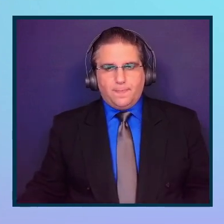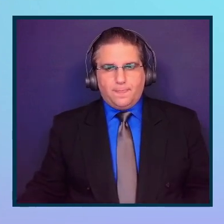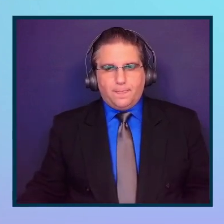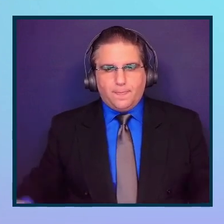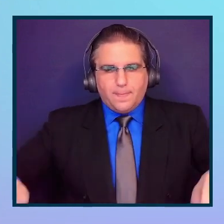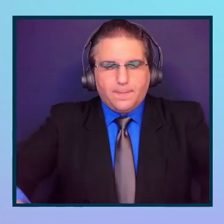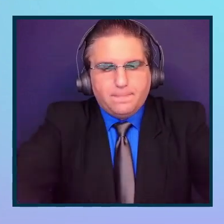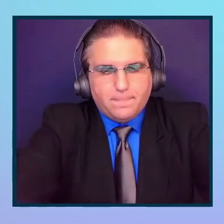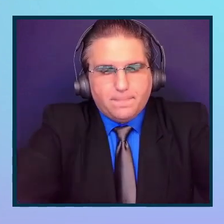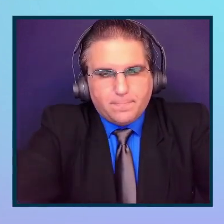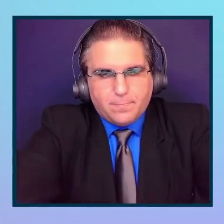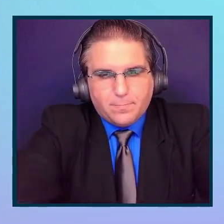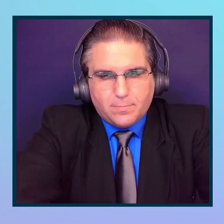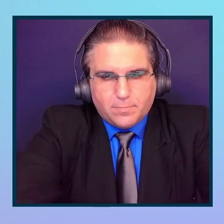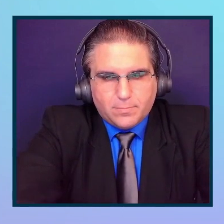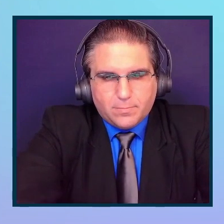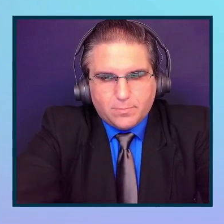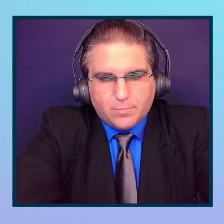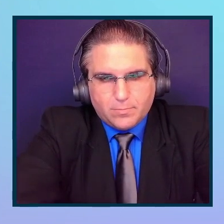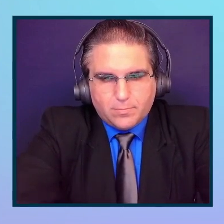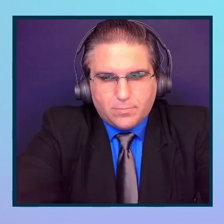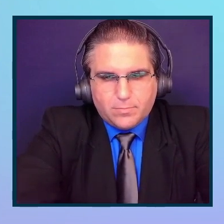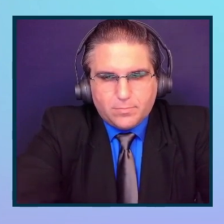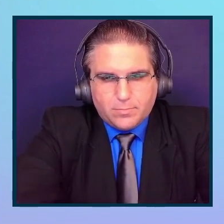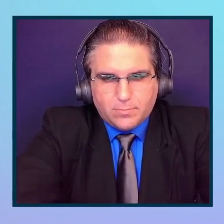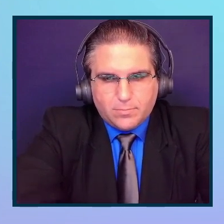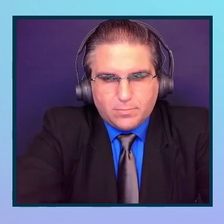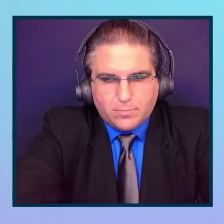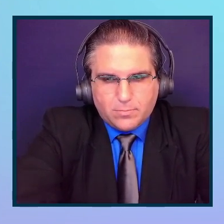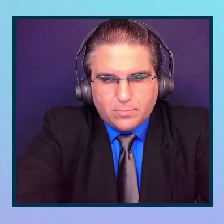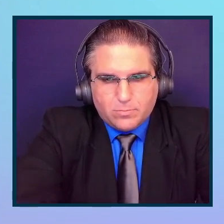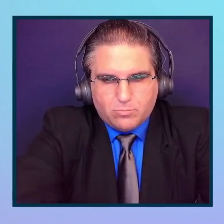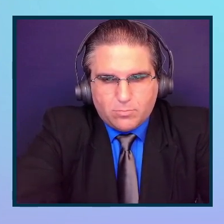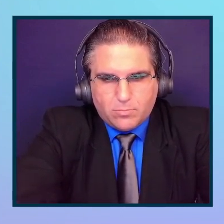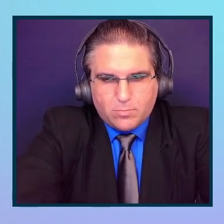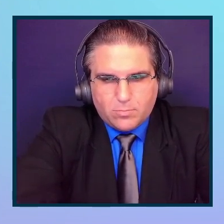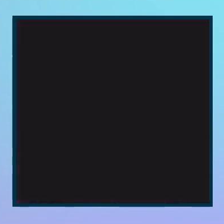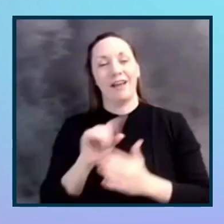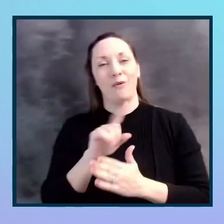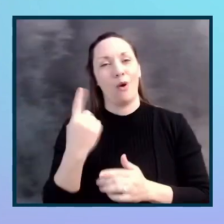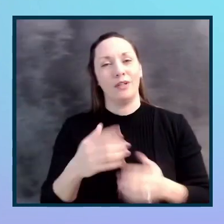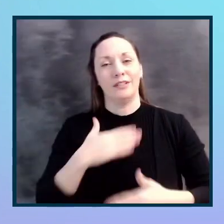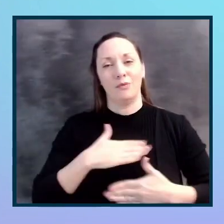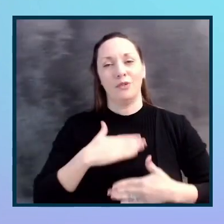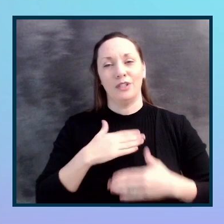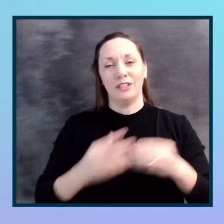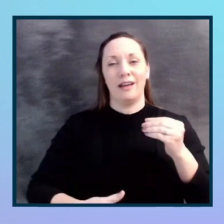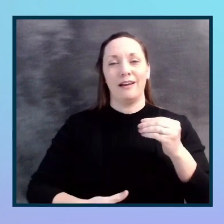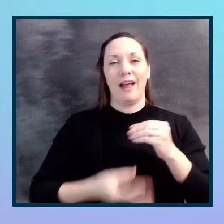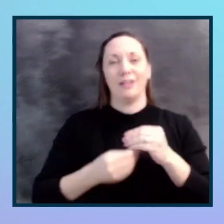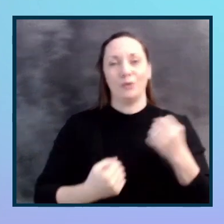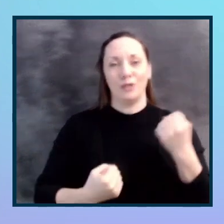Stephen. And thank you, Mike, for asking that question. We always appreciate extra support there. All